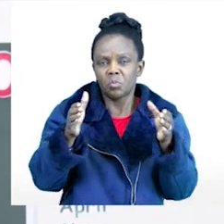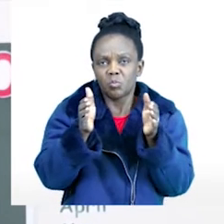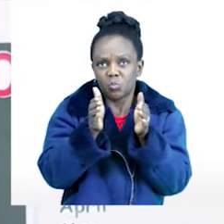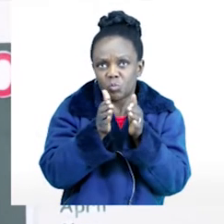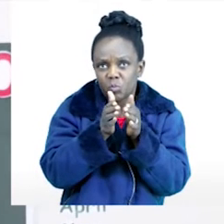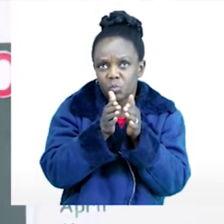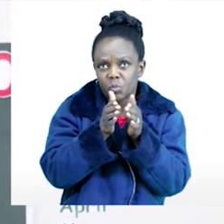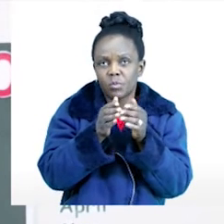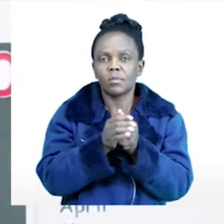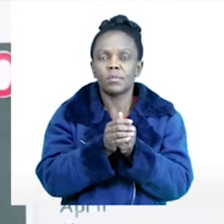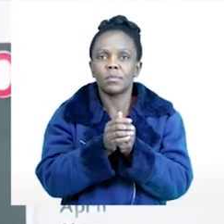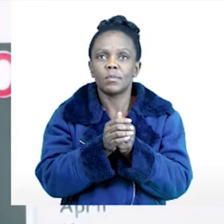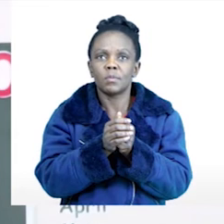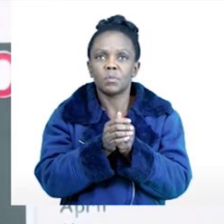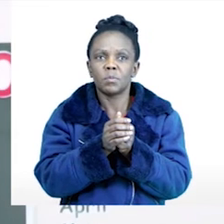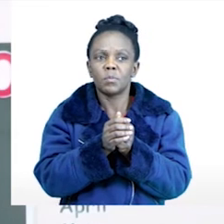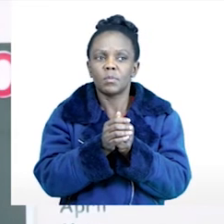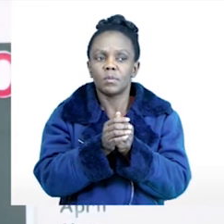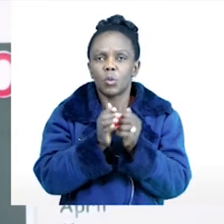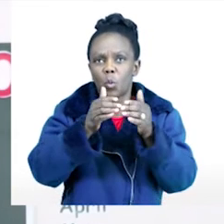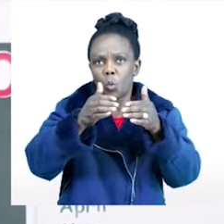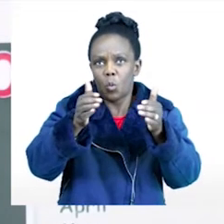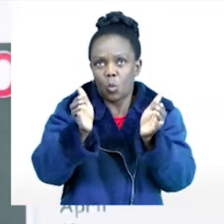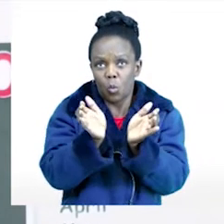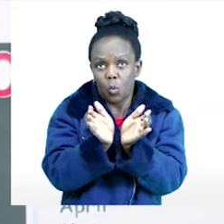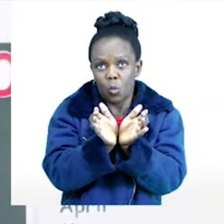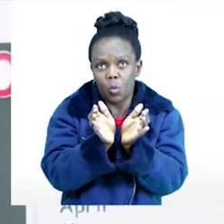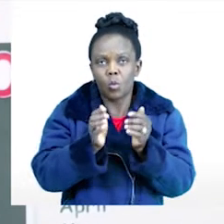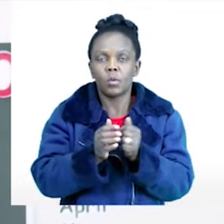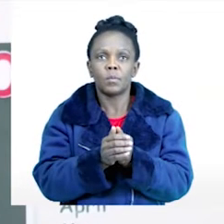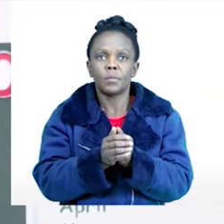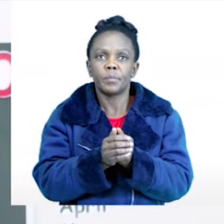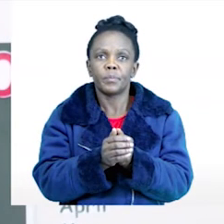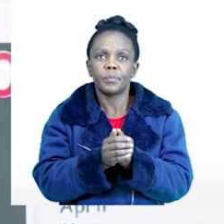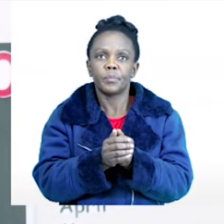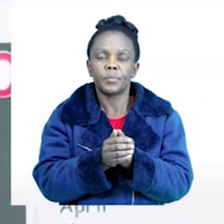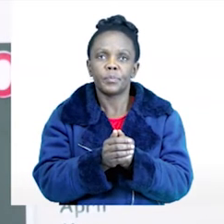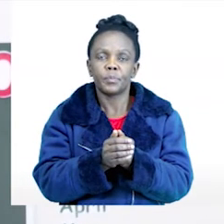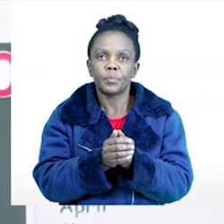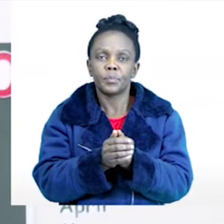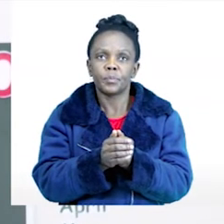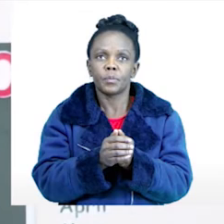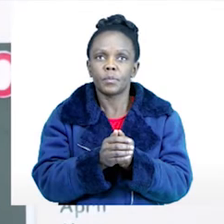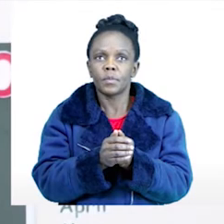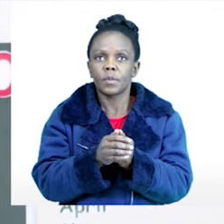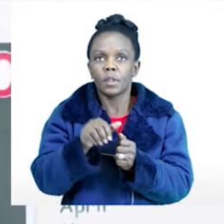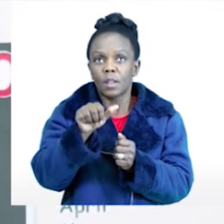maybe even marbles in this vase as well. Other words that start with